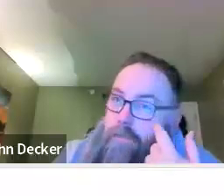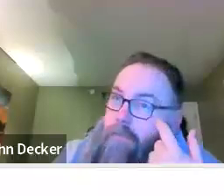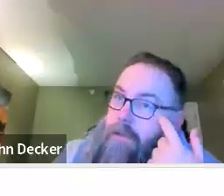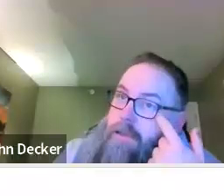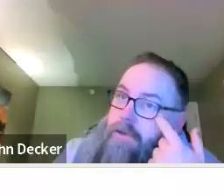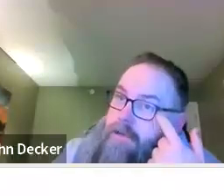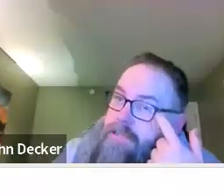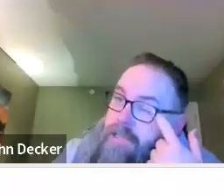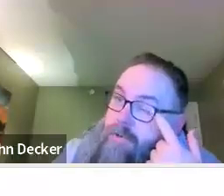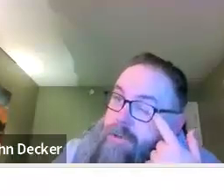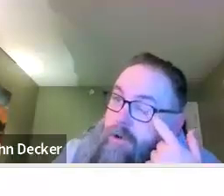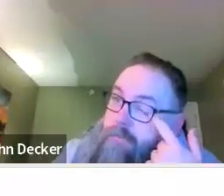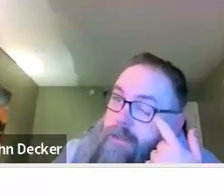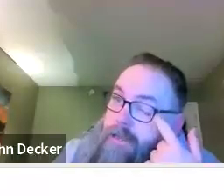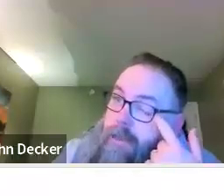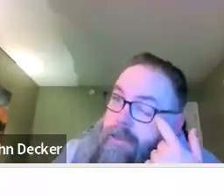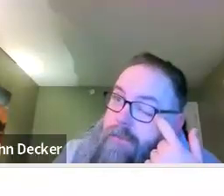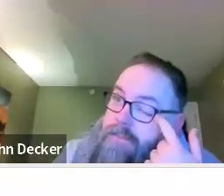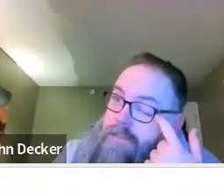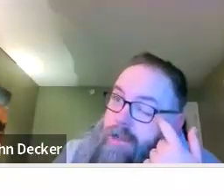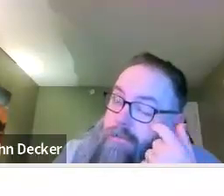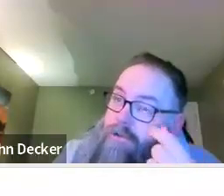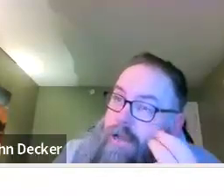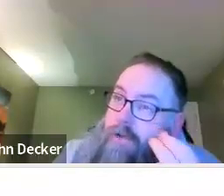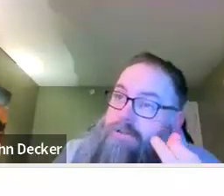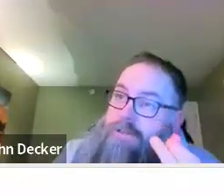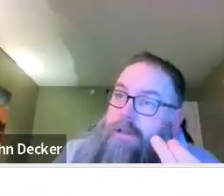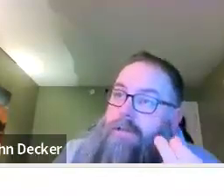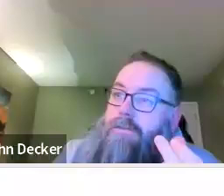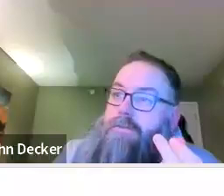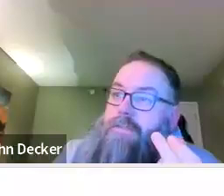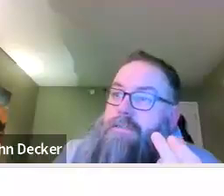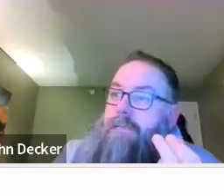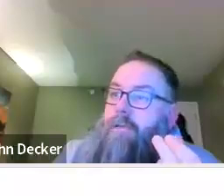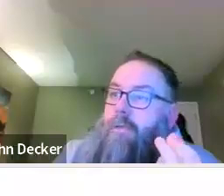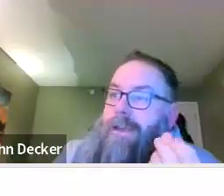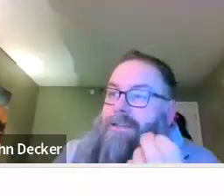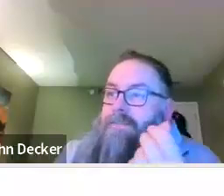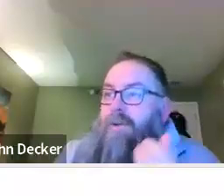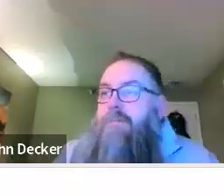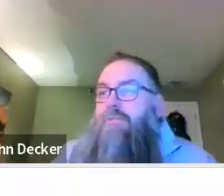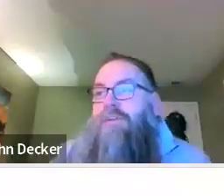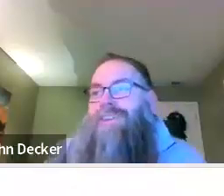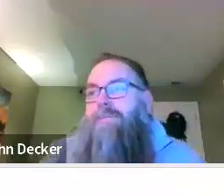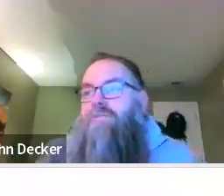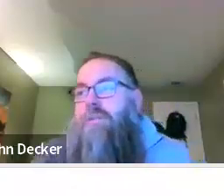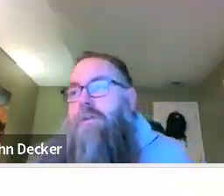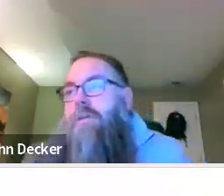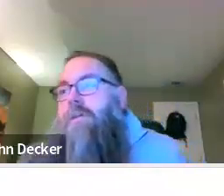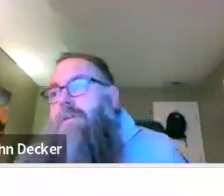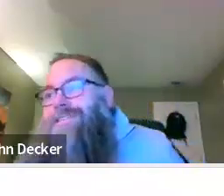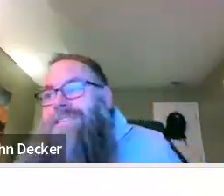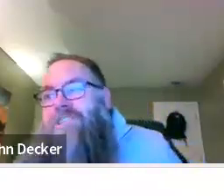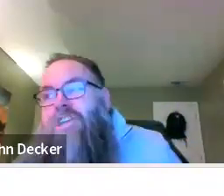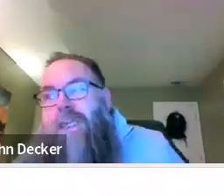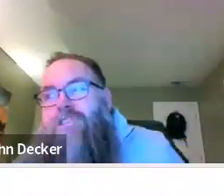code 950, they will continue with current billing method based on job coach hours using the same rate as supported employment